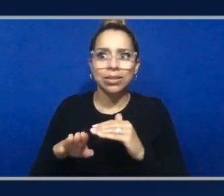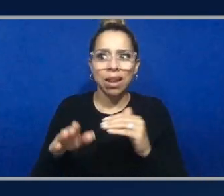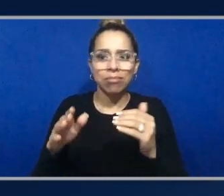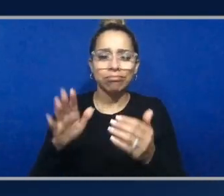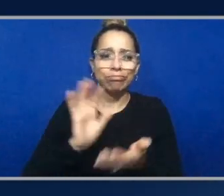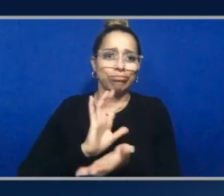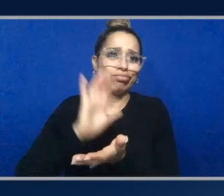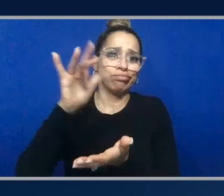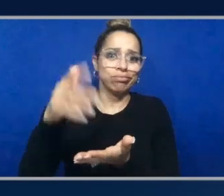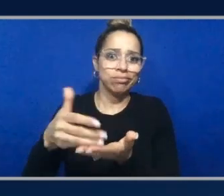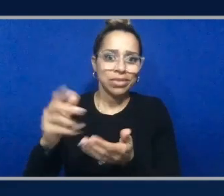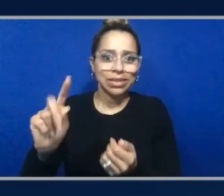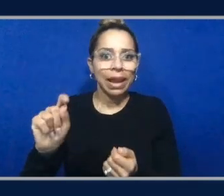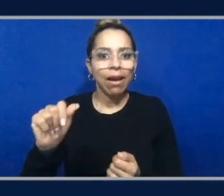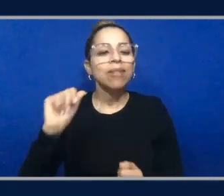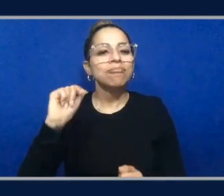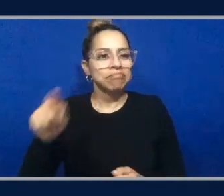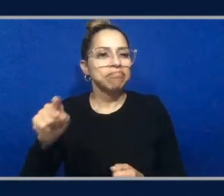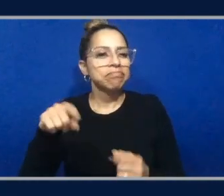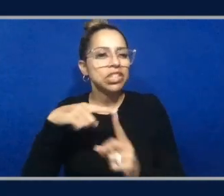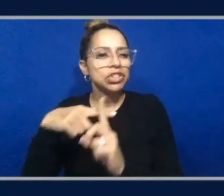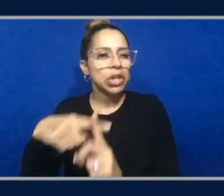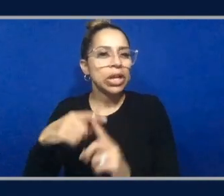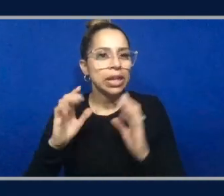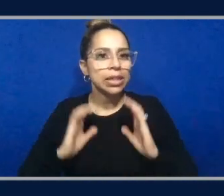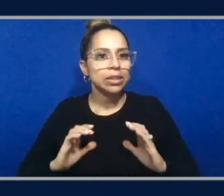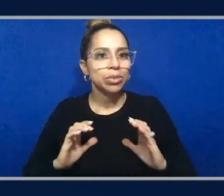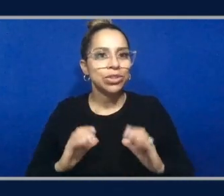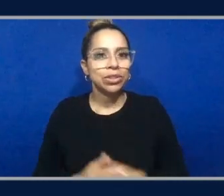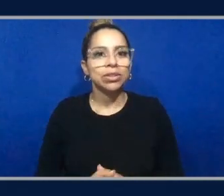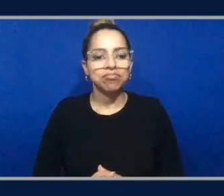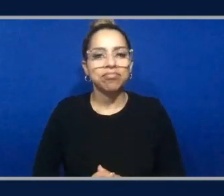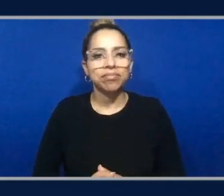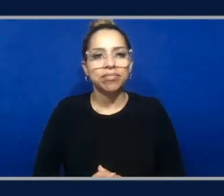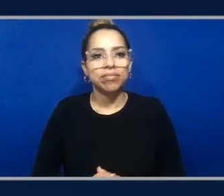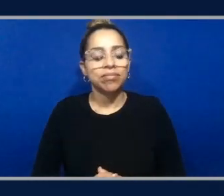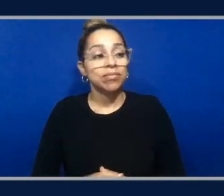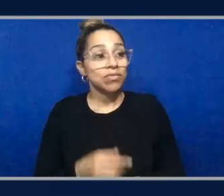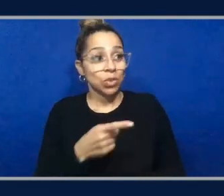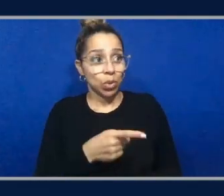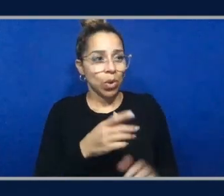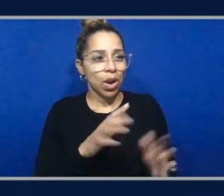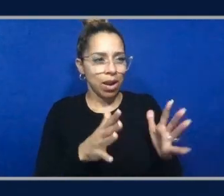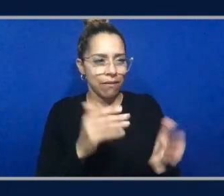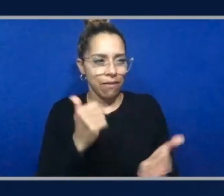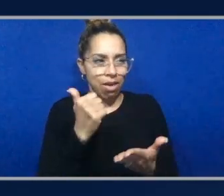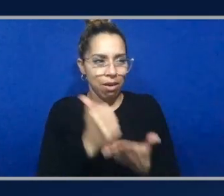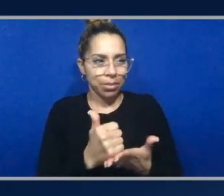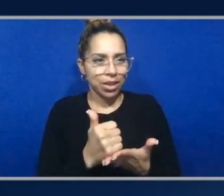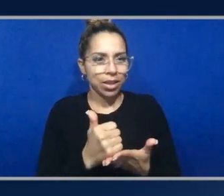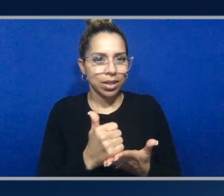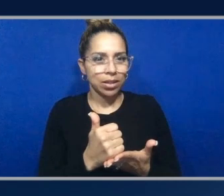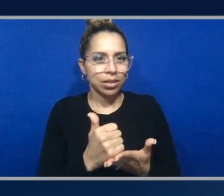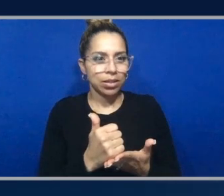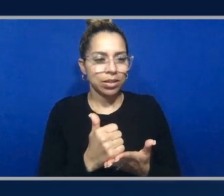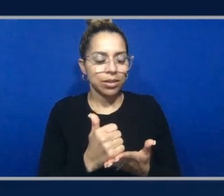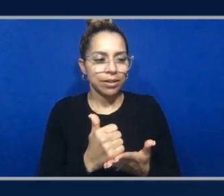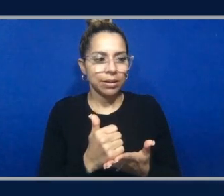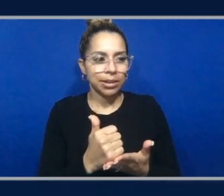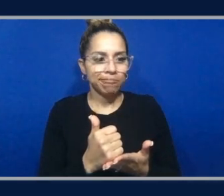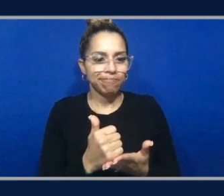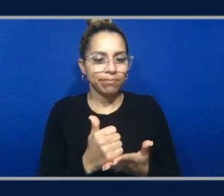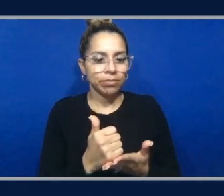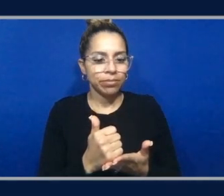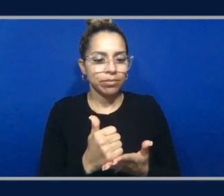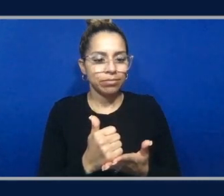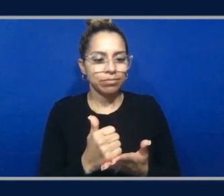target customer users. And so what you're doing is you're kind of taking away some of the more ground